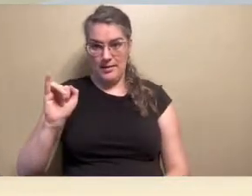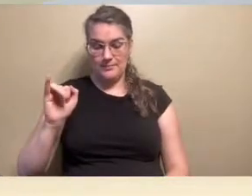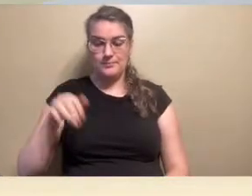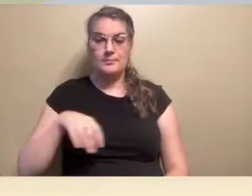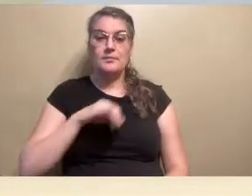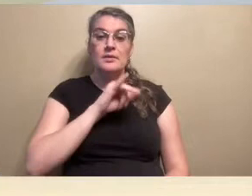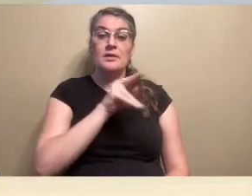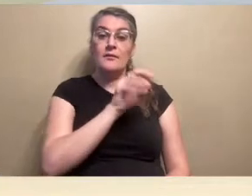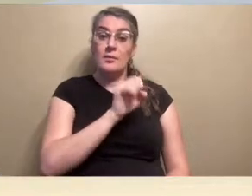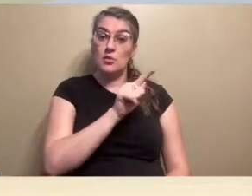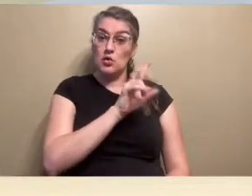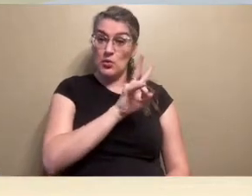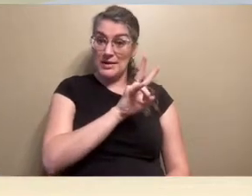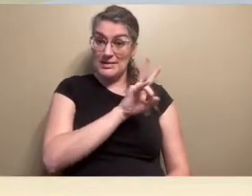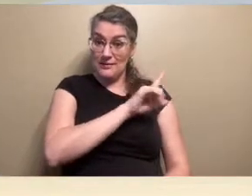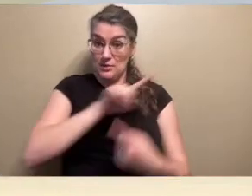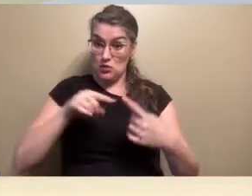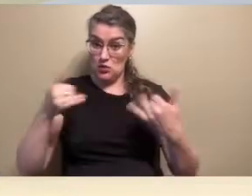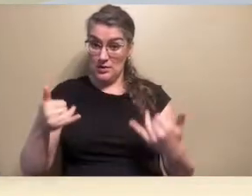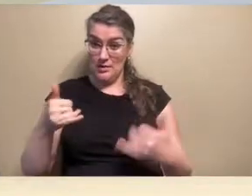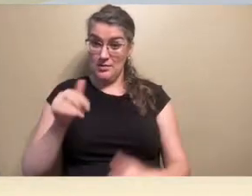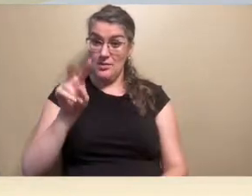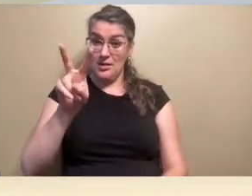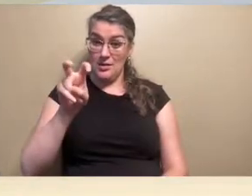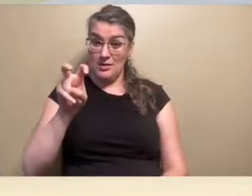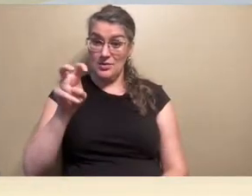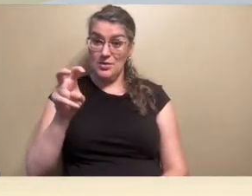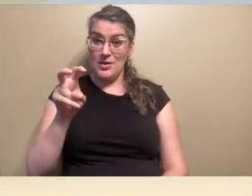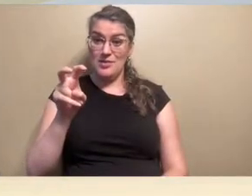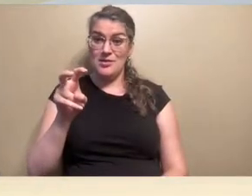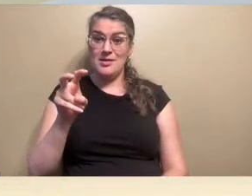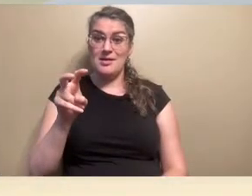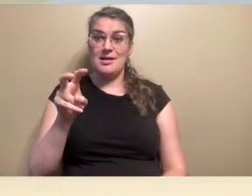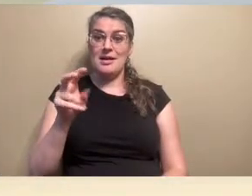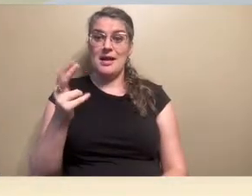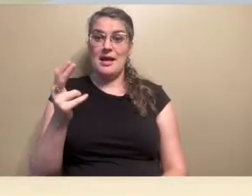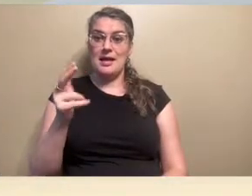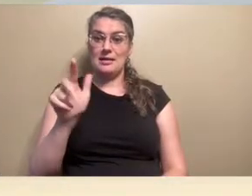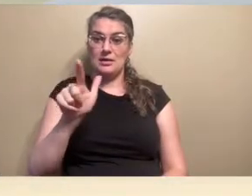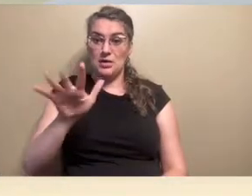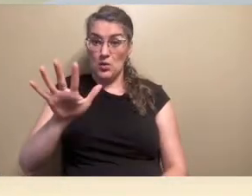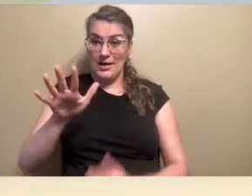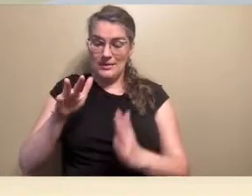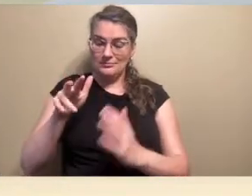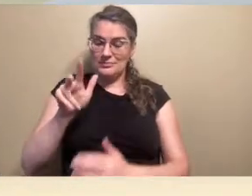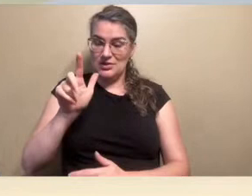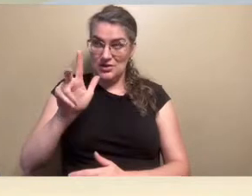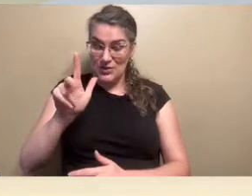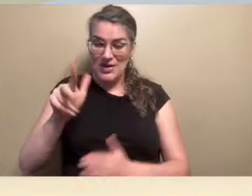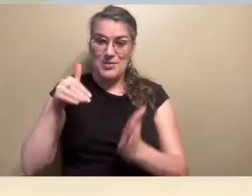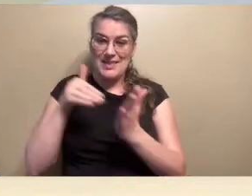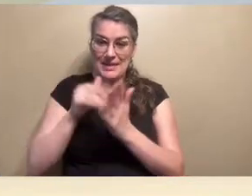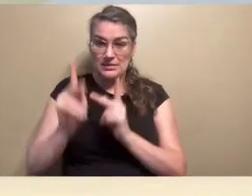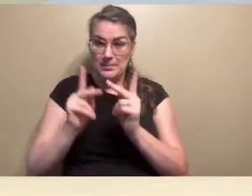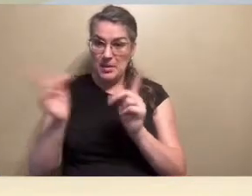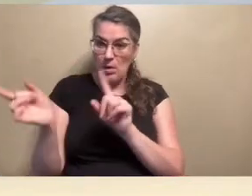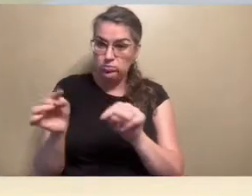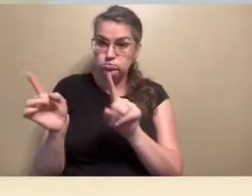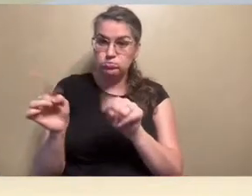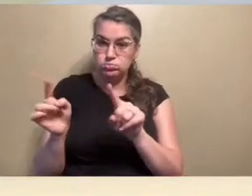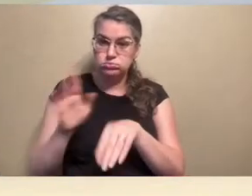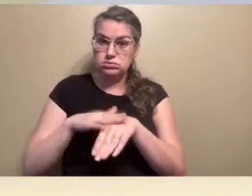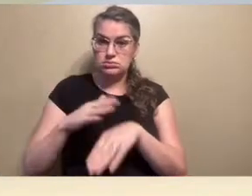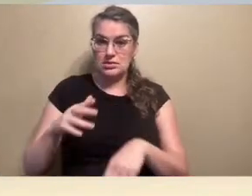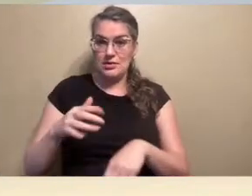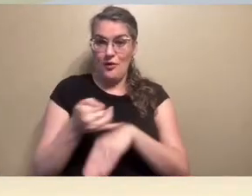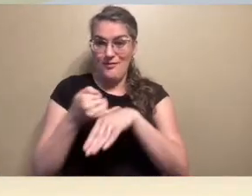have welcomed over 253,000 visitors to PEI. The PEI Pass verifies vaccine status